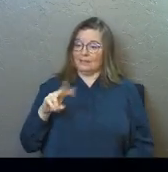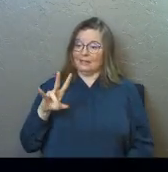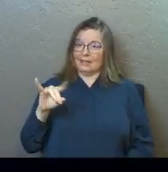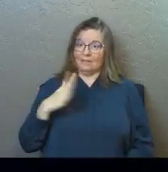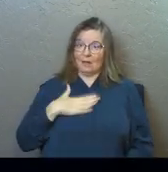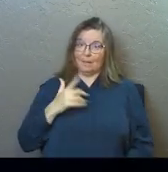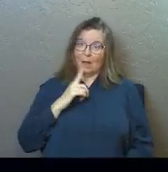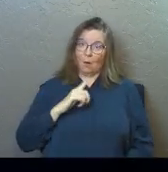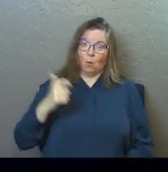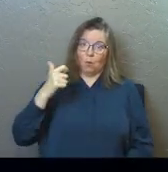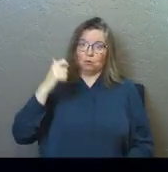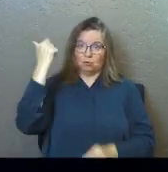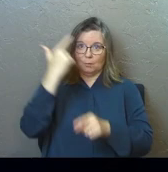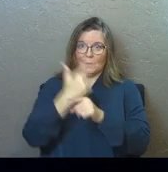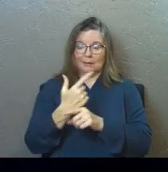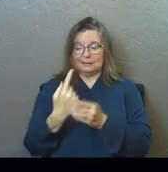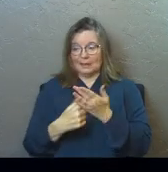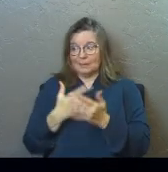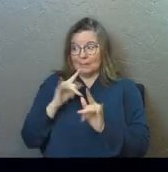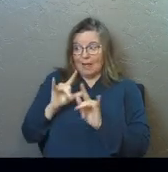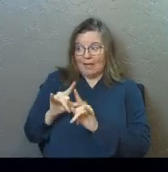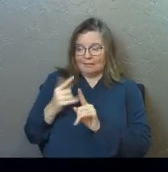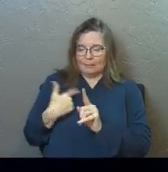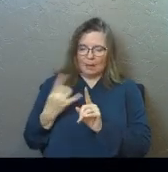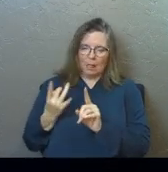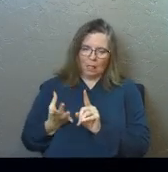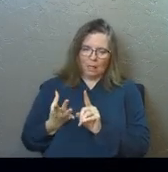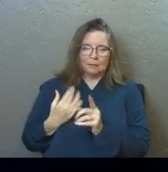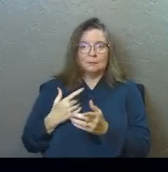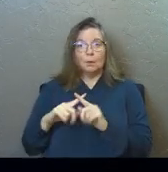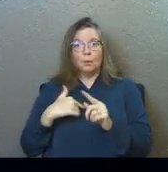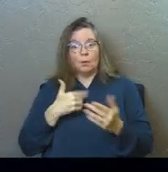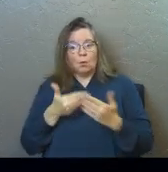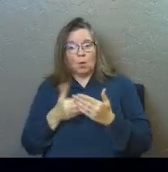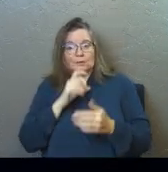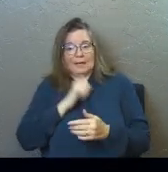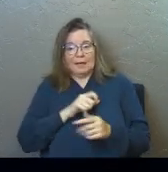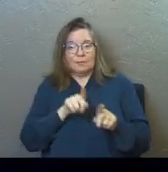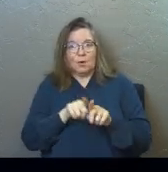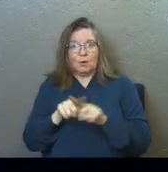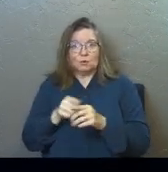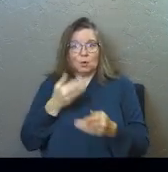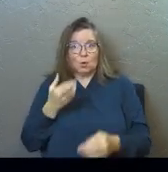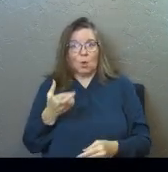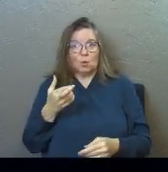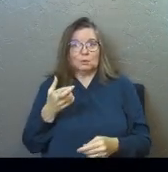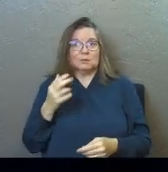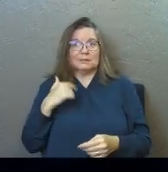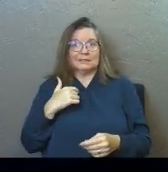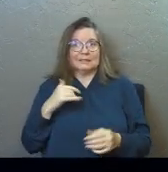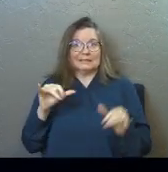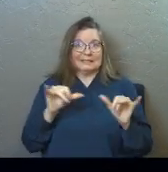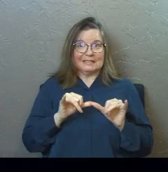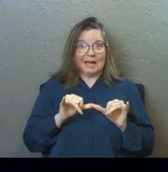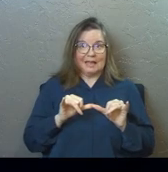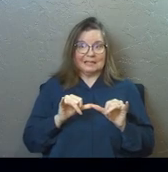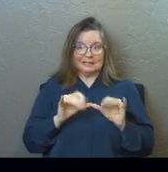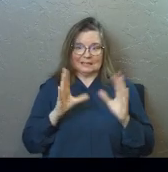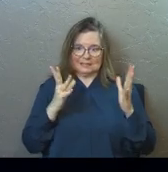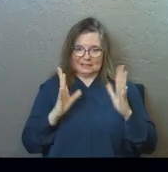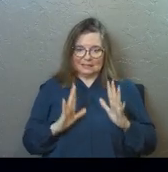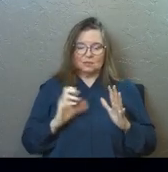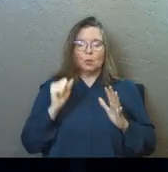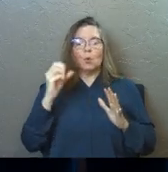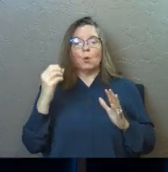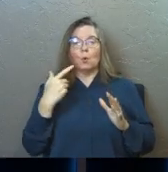my big bro, and we've had those, you know, sometimes I love him, sometimes I hate him, but we're very close in age, and then we're also very close in size and stature.